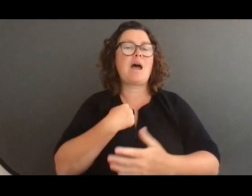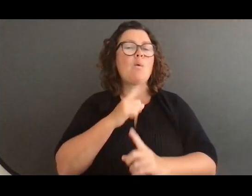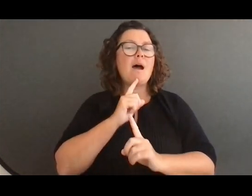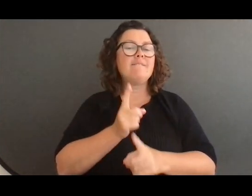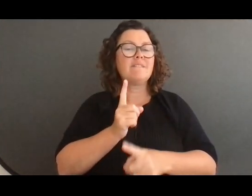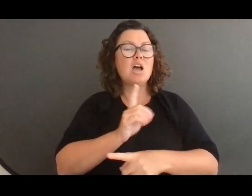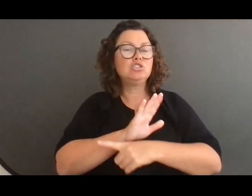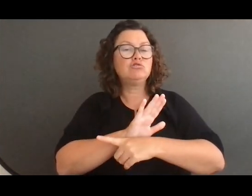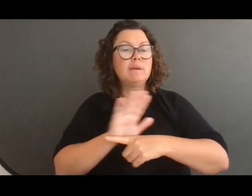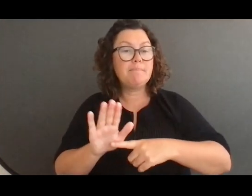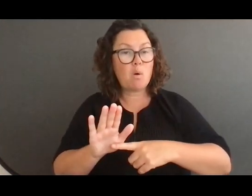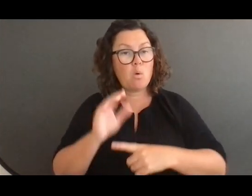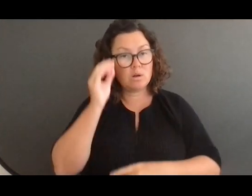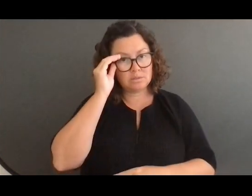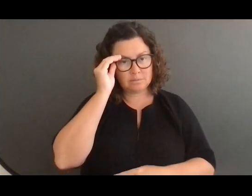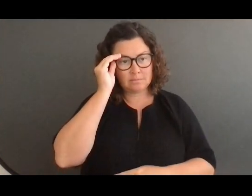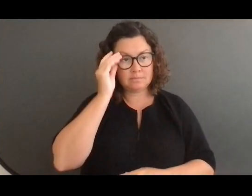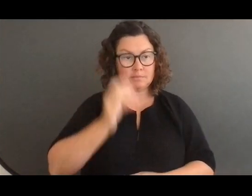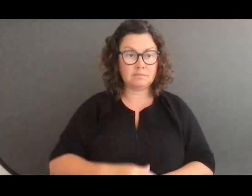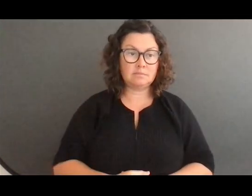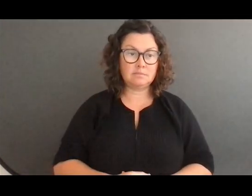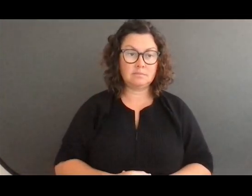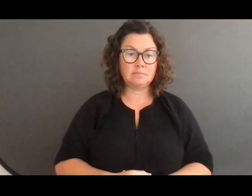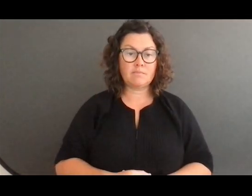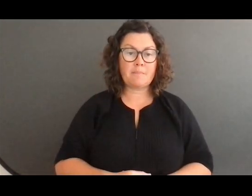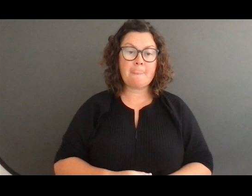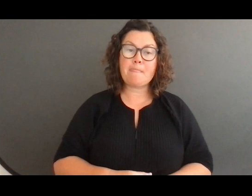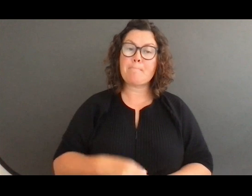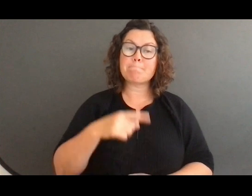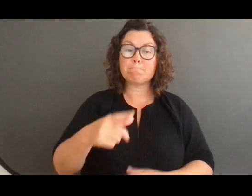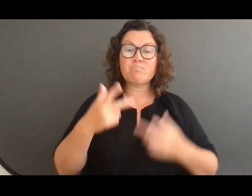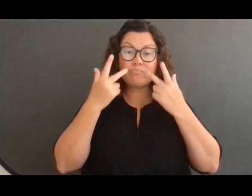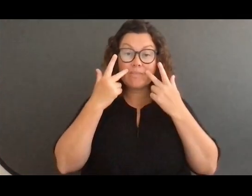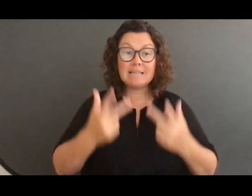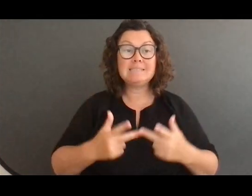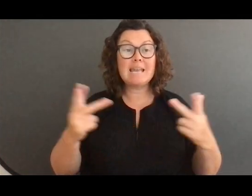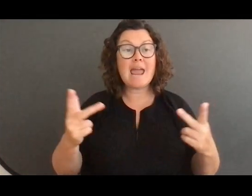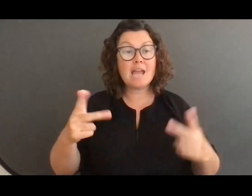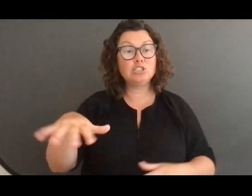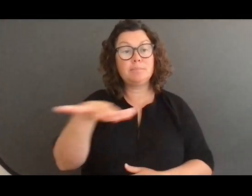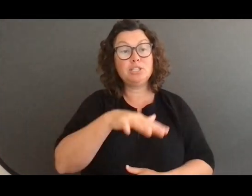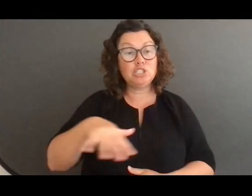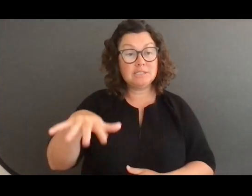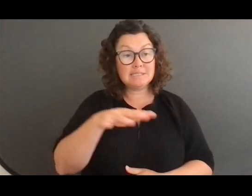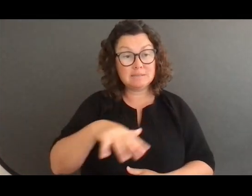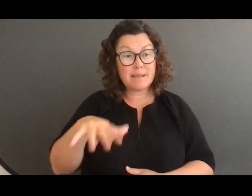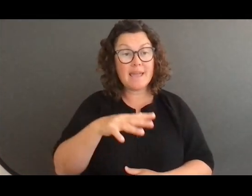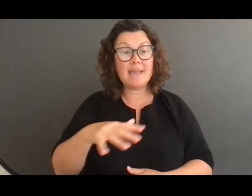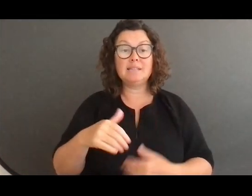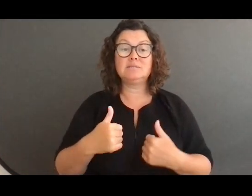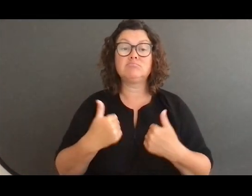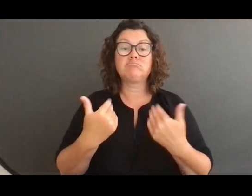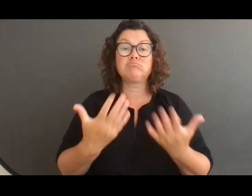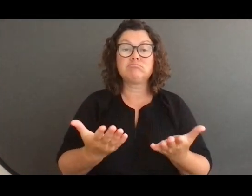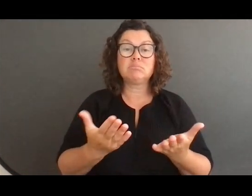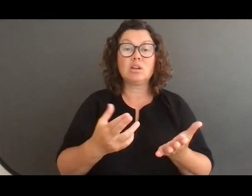type of exhibition space that was developed in the modernist period and intended to exemplify a kind of neutrality, white so that nothing distracts from the